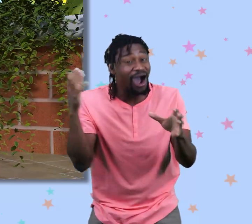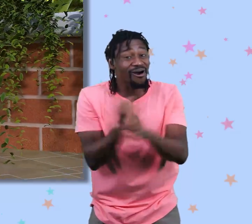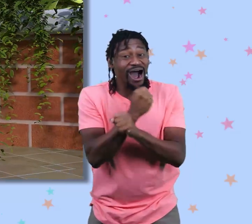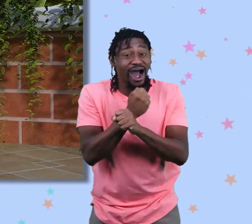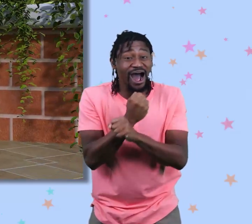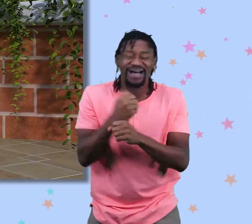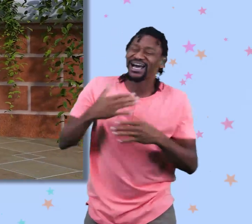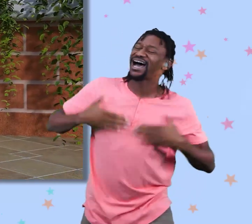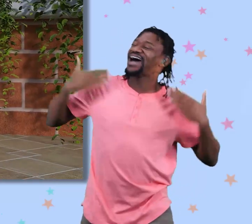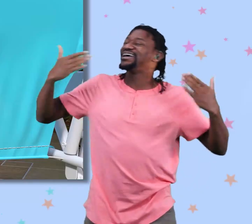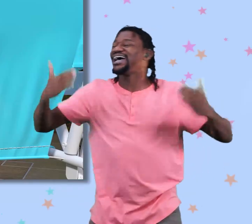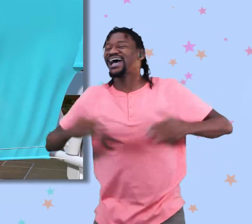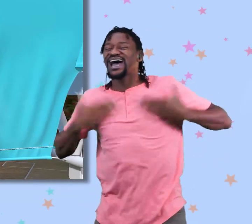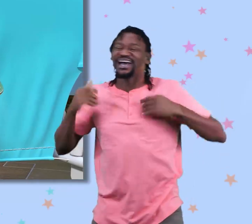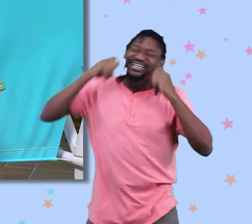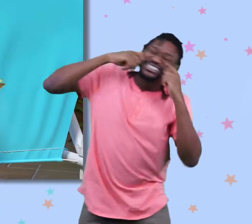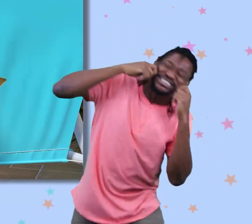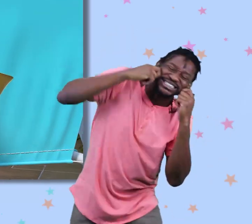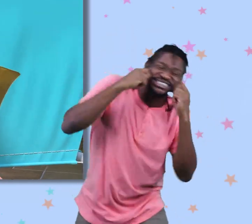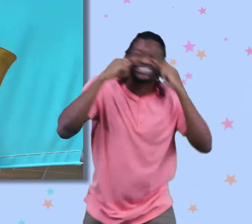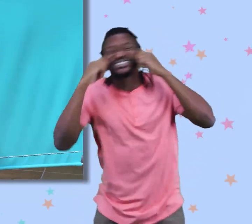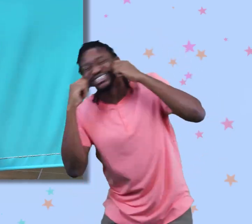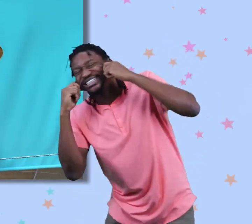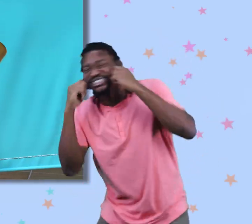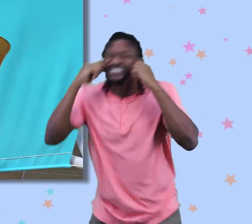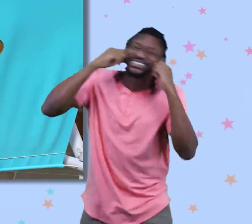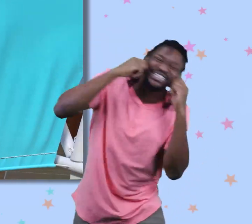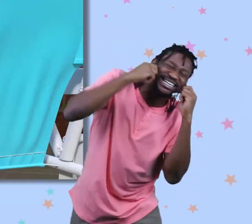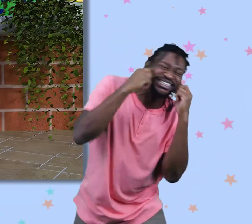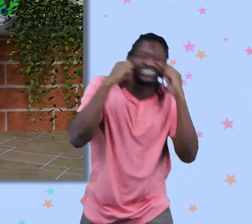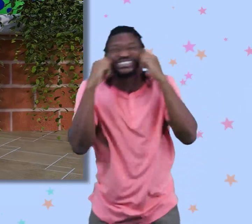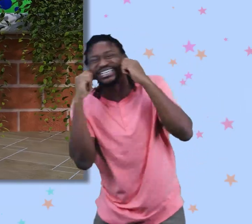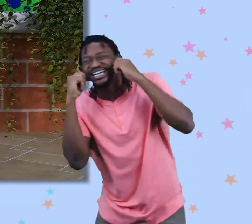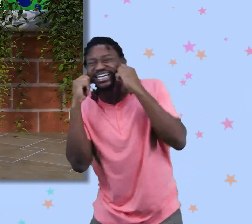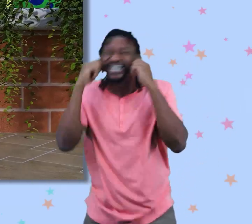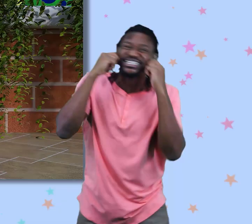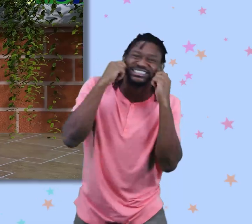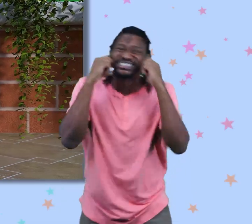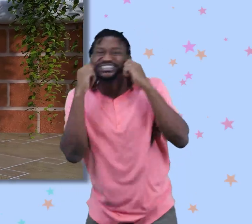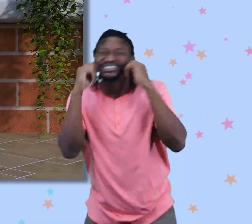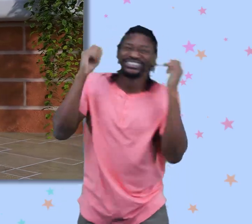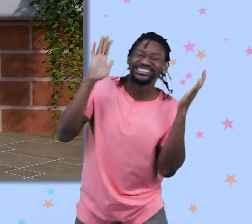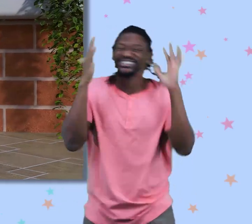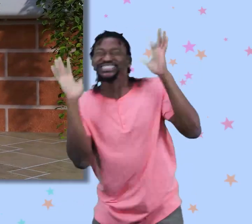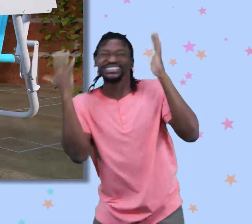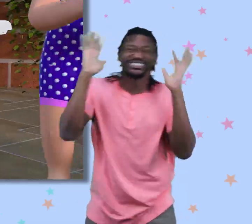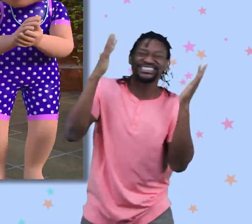This time you won the race. I can see the joy on your face.